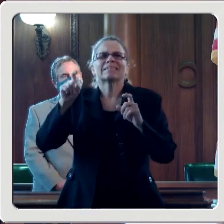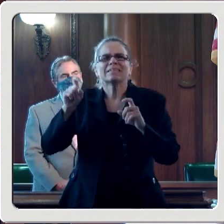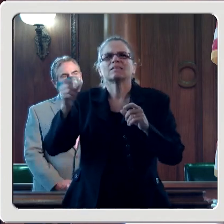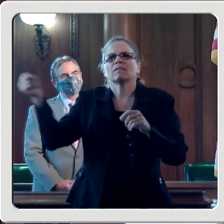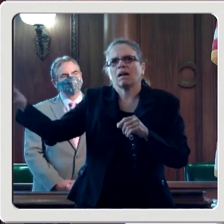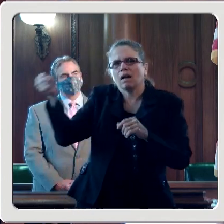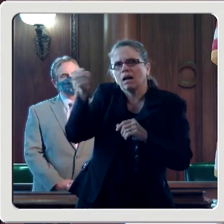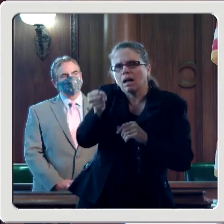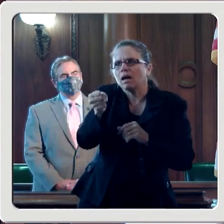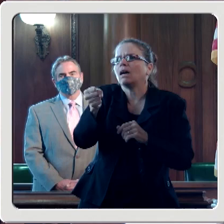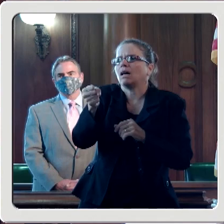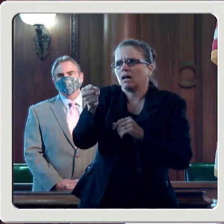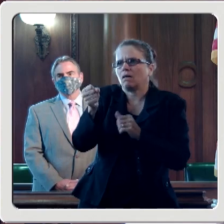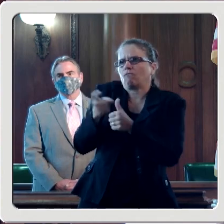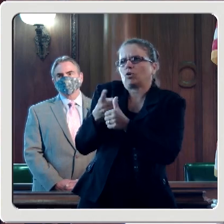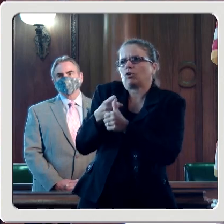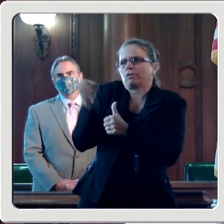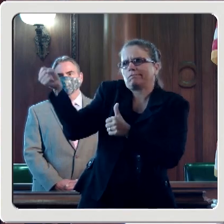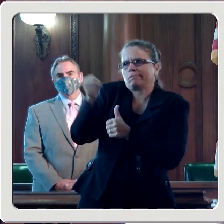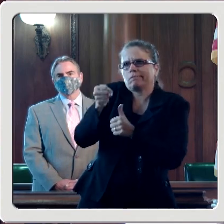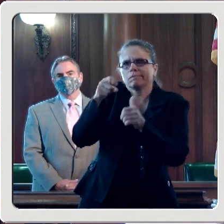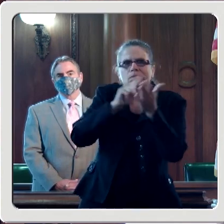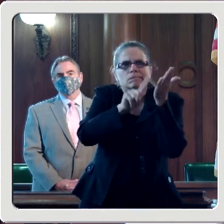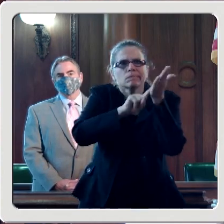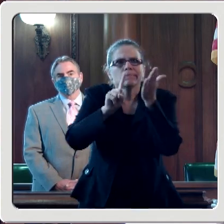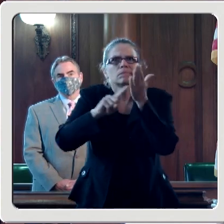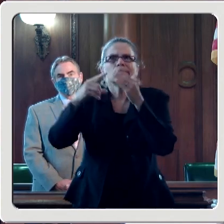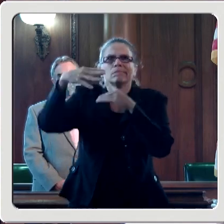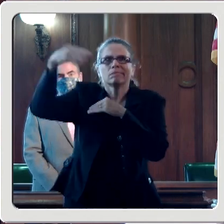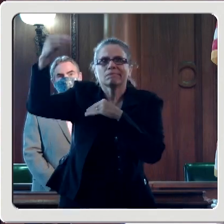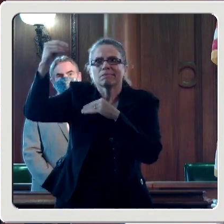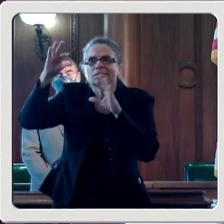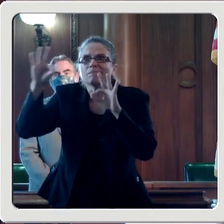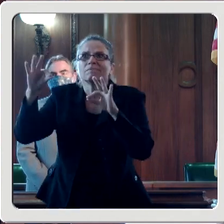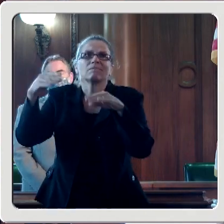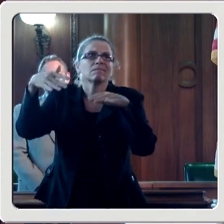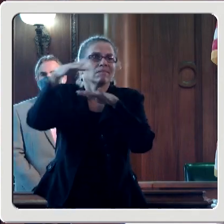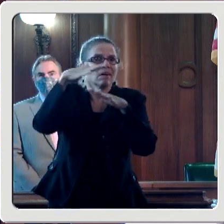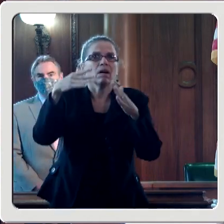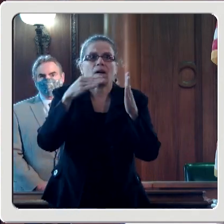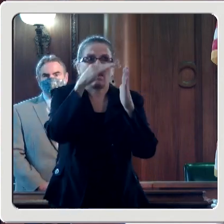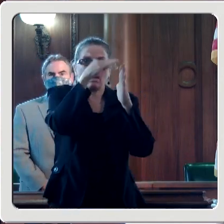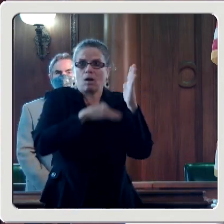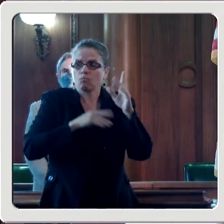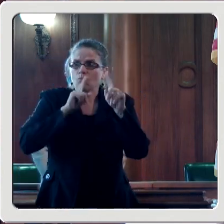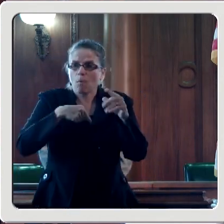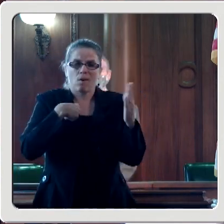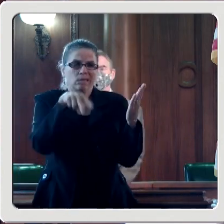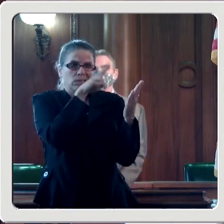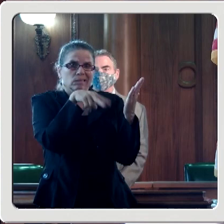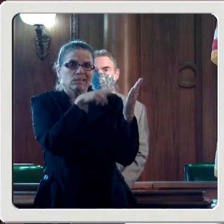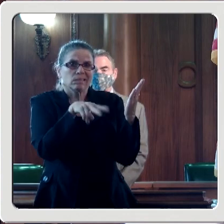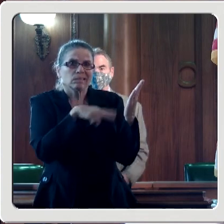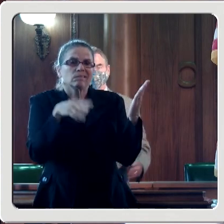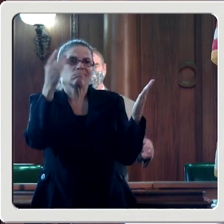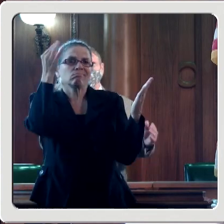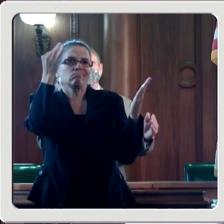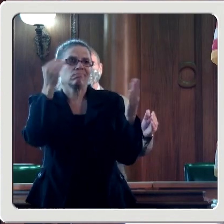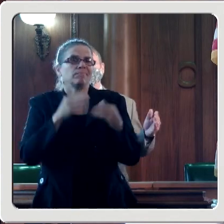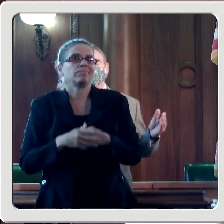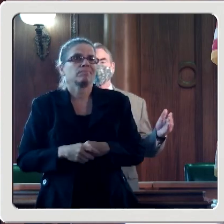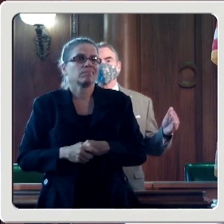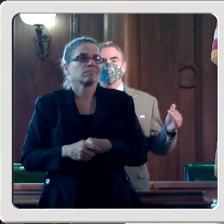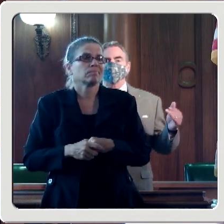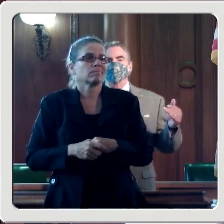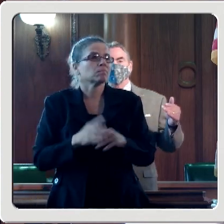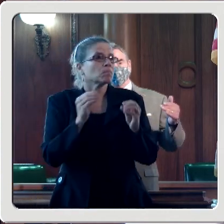Springfield, and we're not going to do that. Any other questions? And again, Superintendent, too,